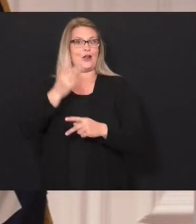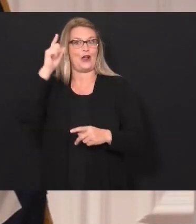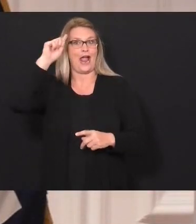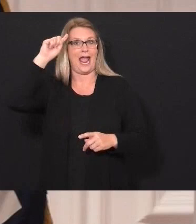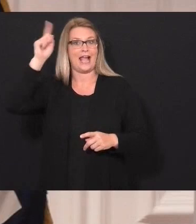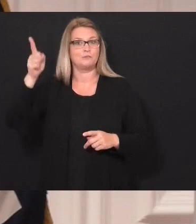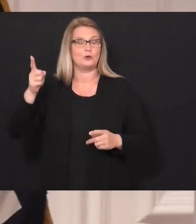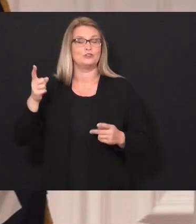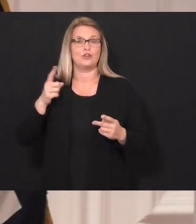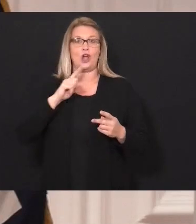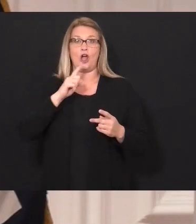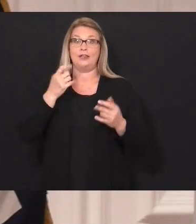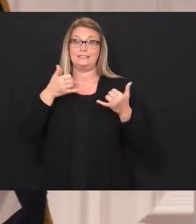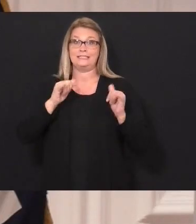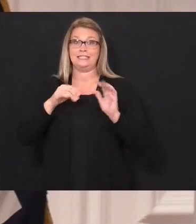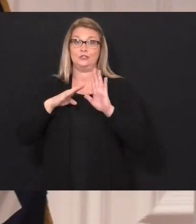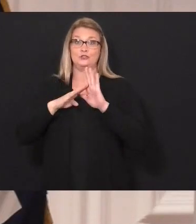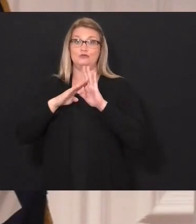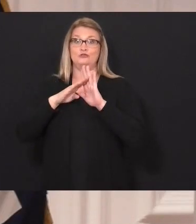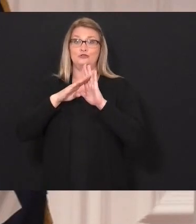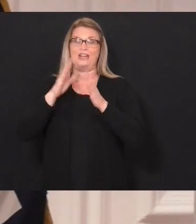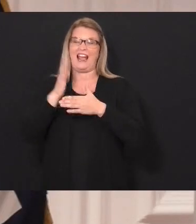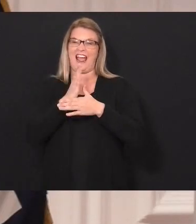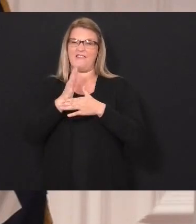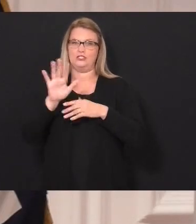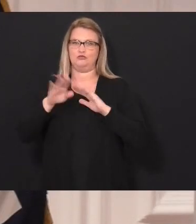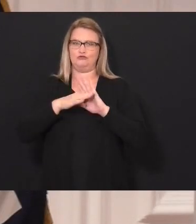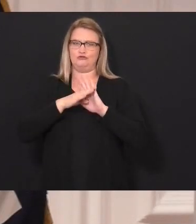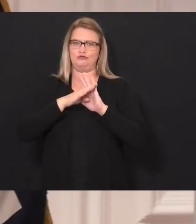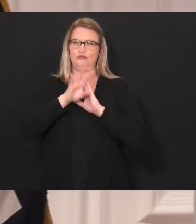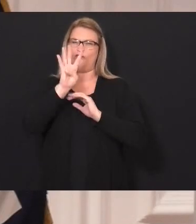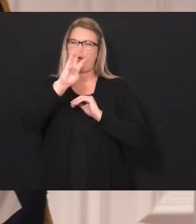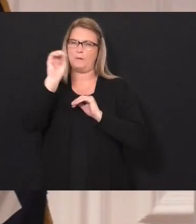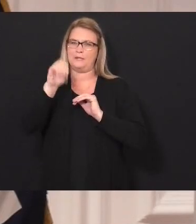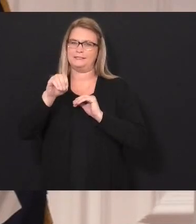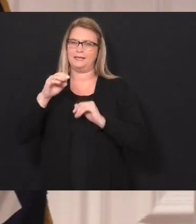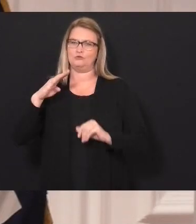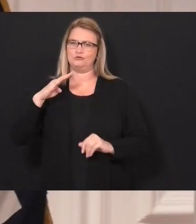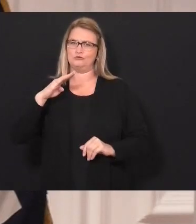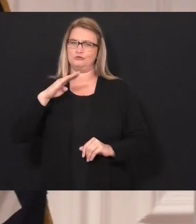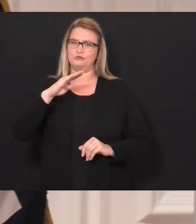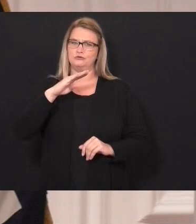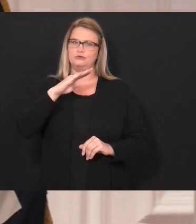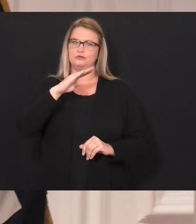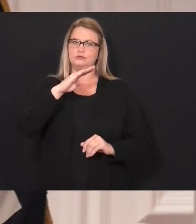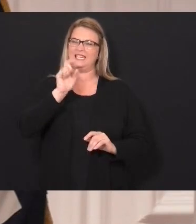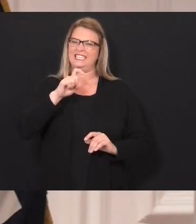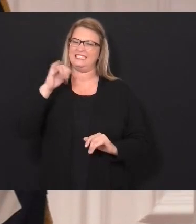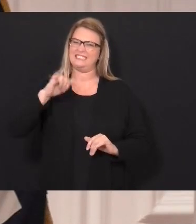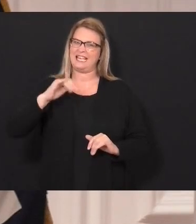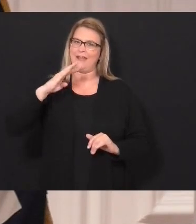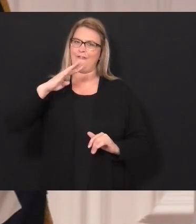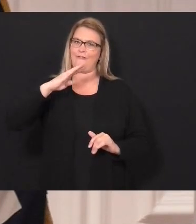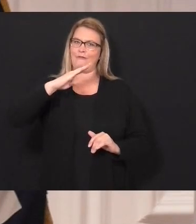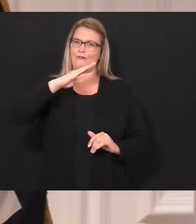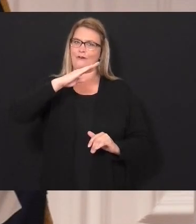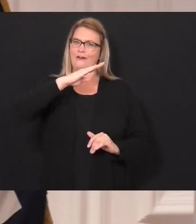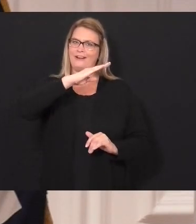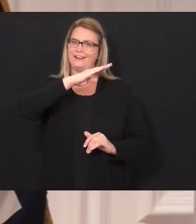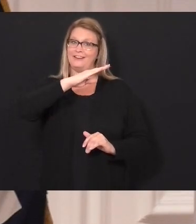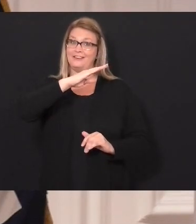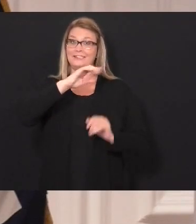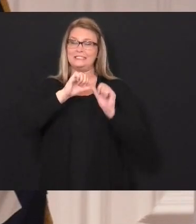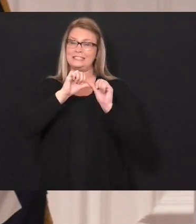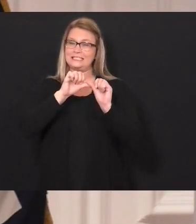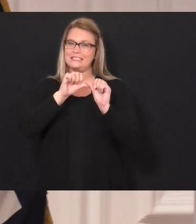still trending as an average close to that 4% level, and we need to stay there, and we need to stay this